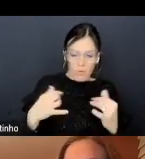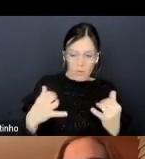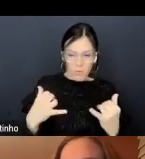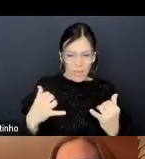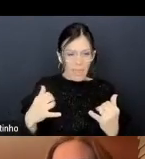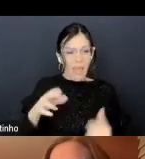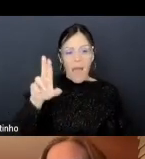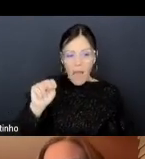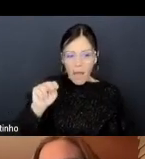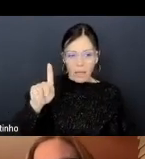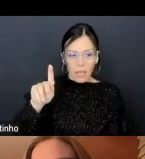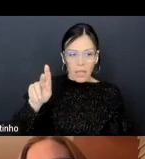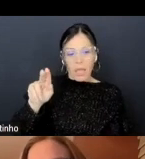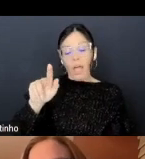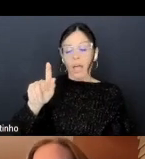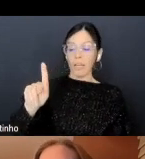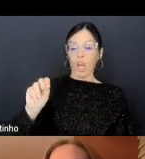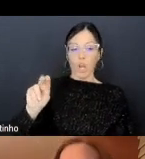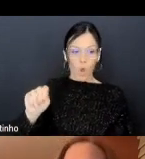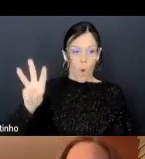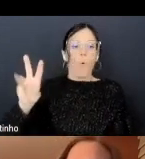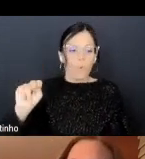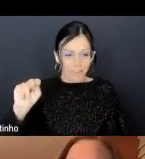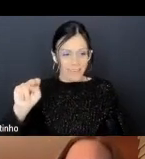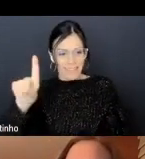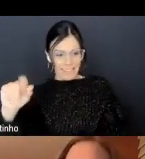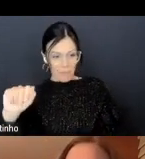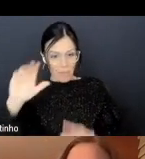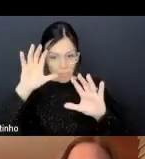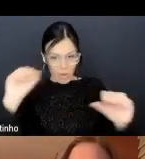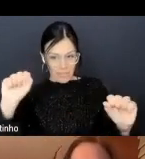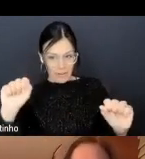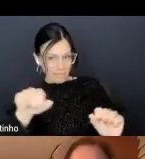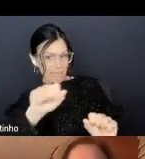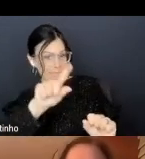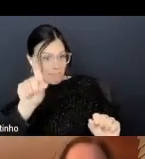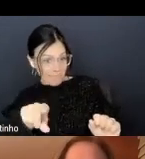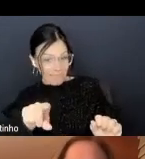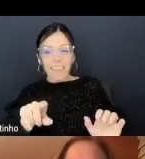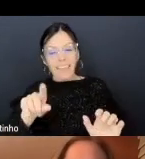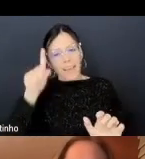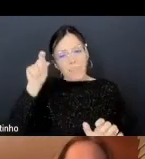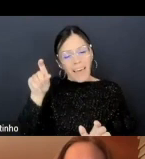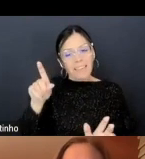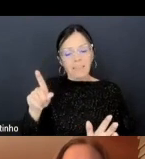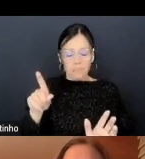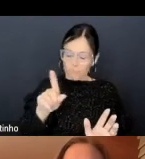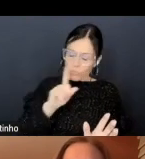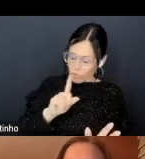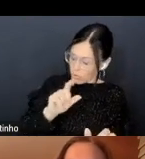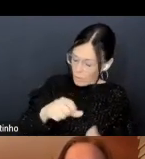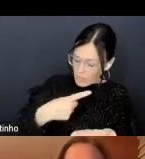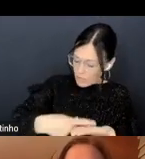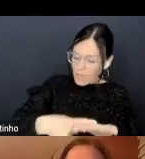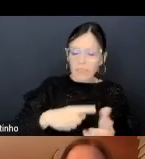disabled president and i put it as a question mark um because again happy to discuss um